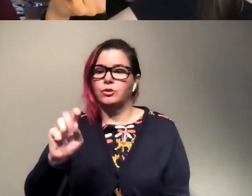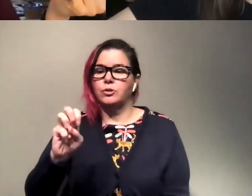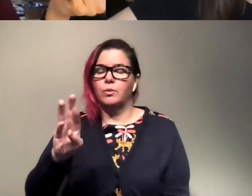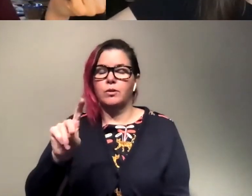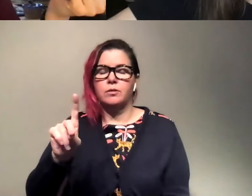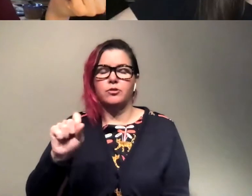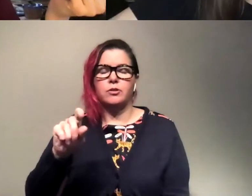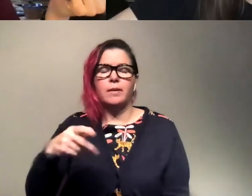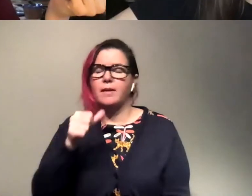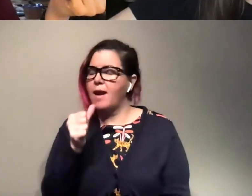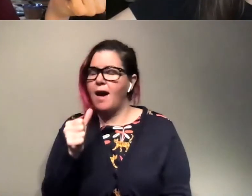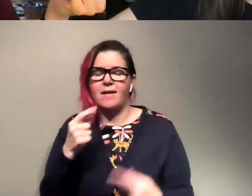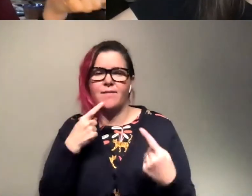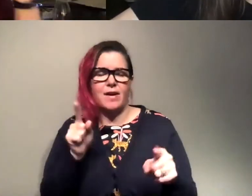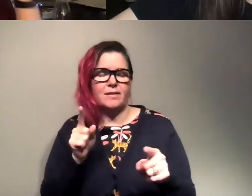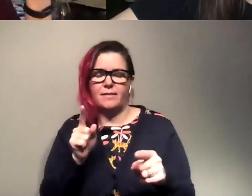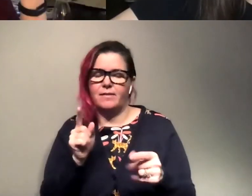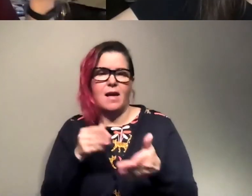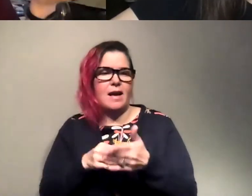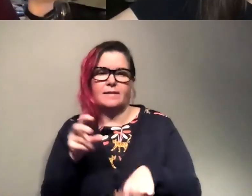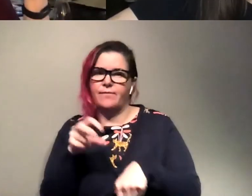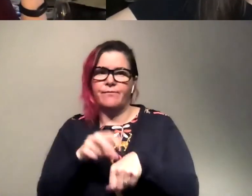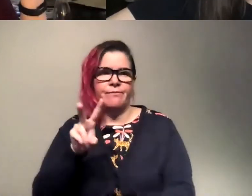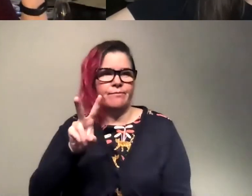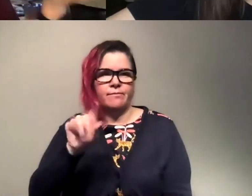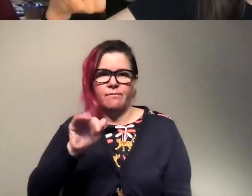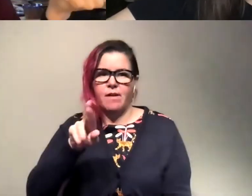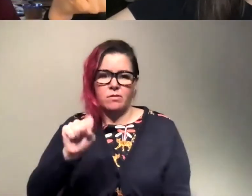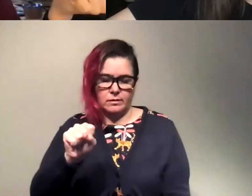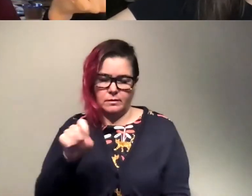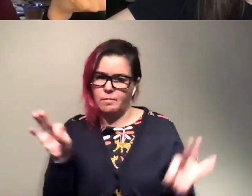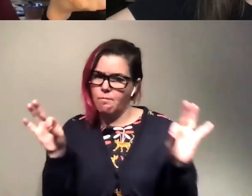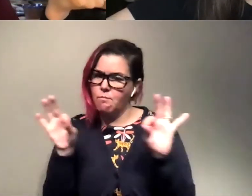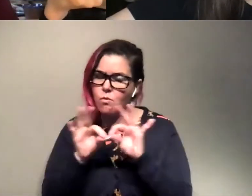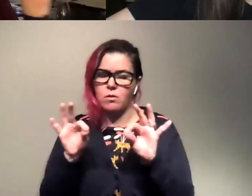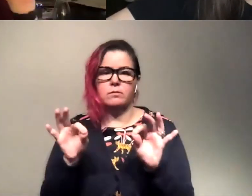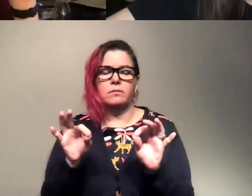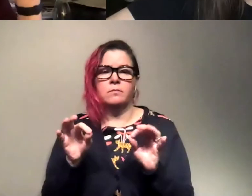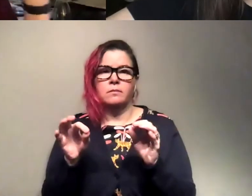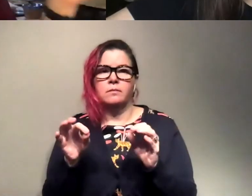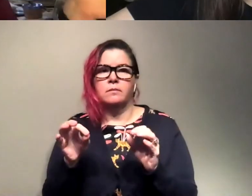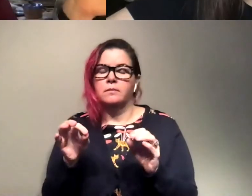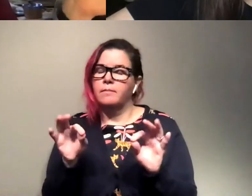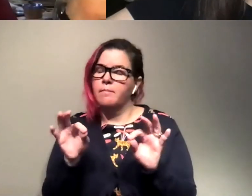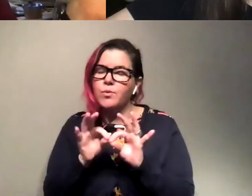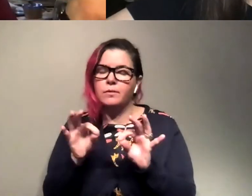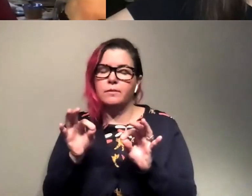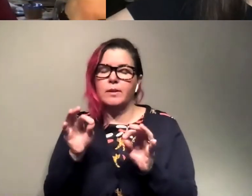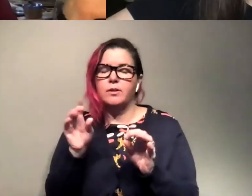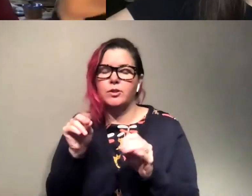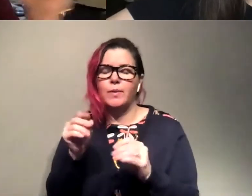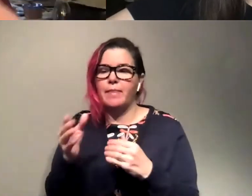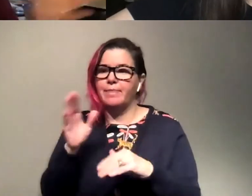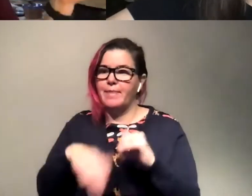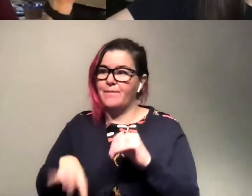against viruses. And so that's why one of the biggest things we can do, even more so than trying to find new ones